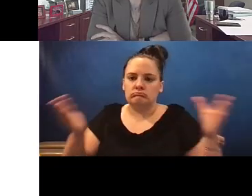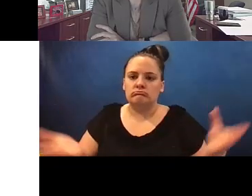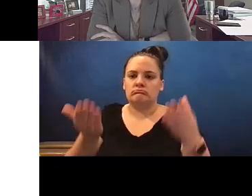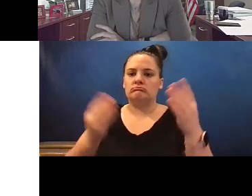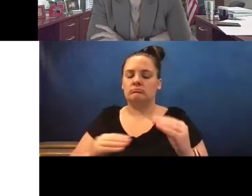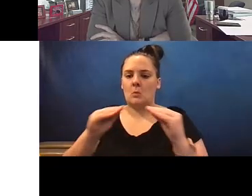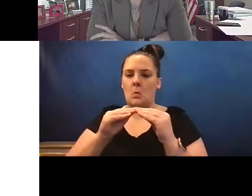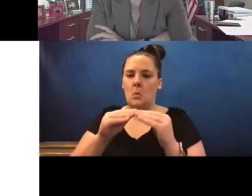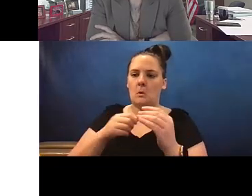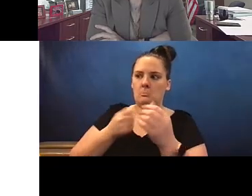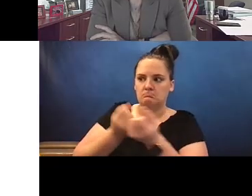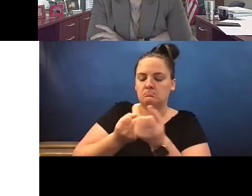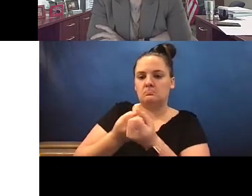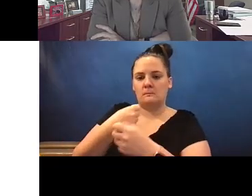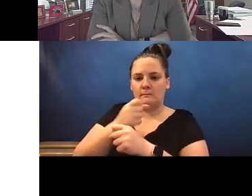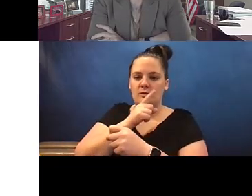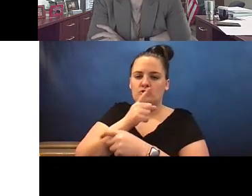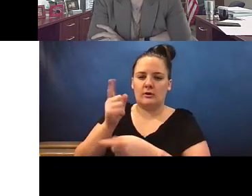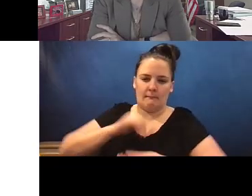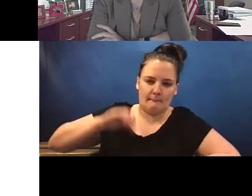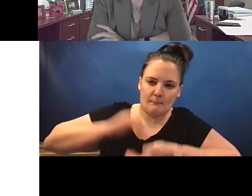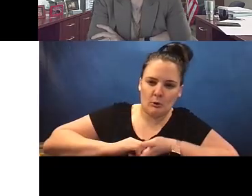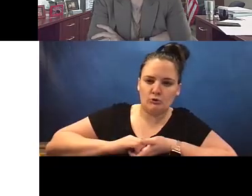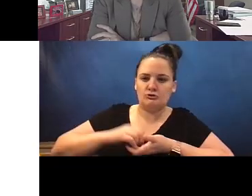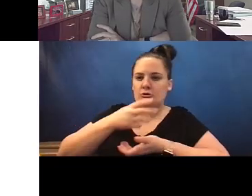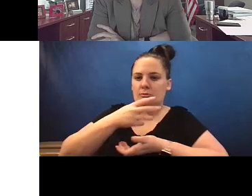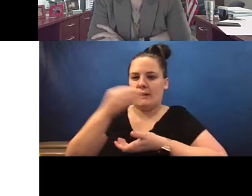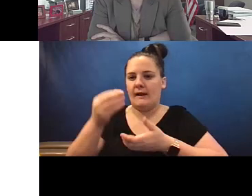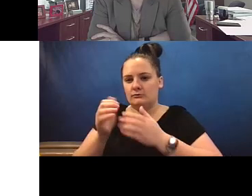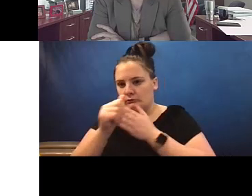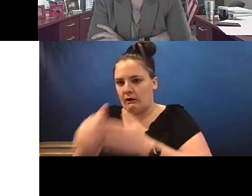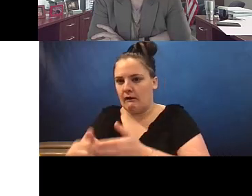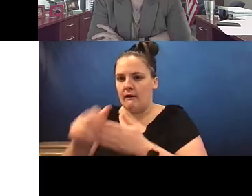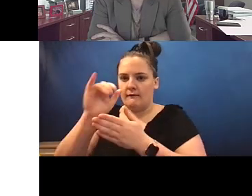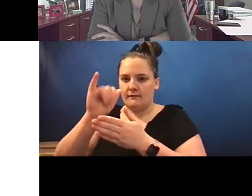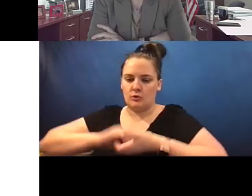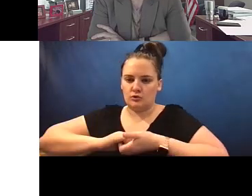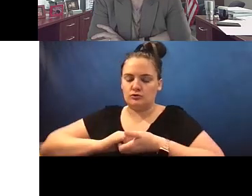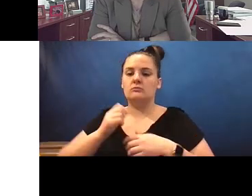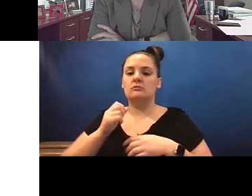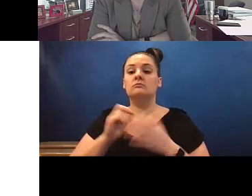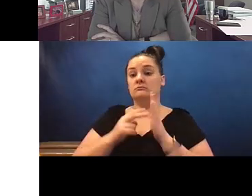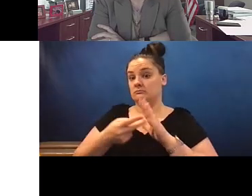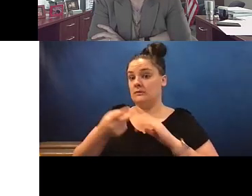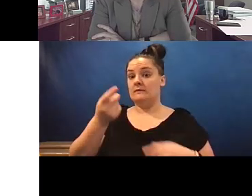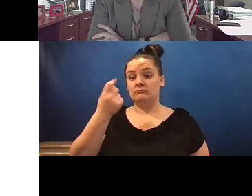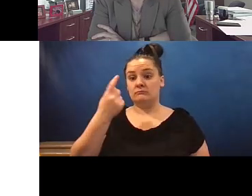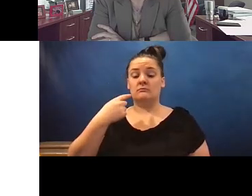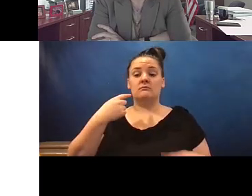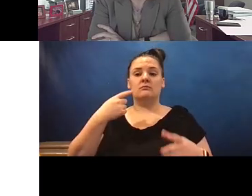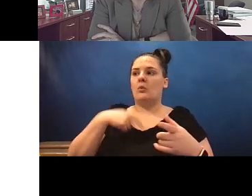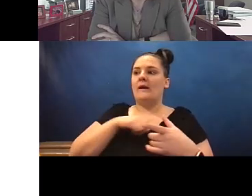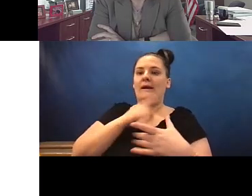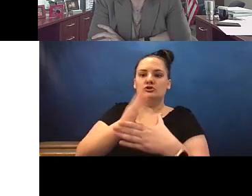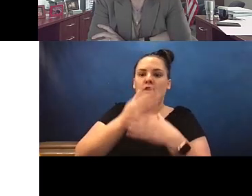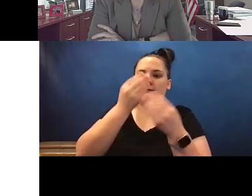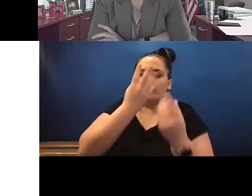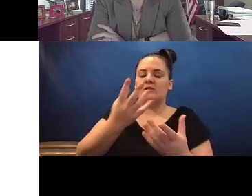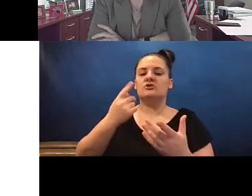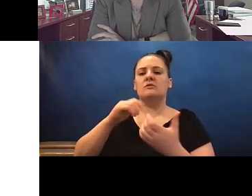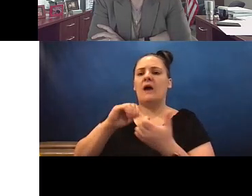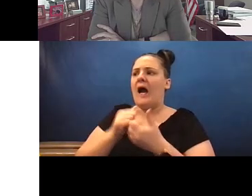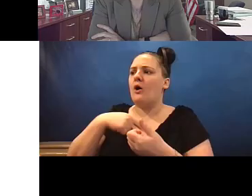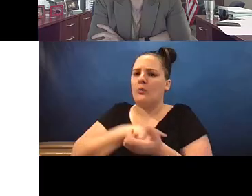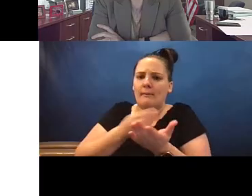better economies of scale, but also partnership where they can share the ability, everything from doing things like sharing how do we buy supplies, how do we buy